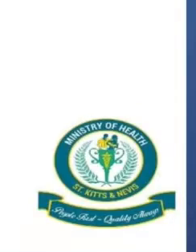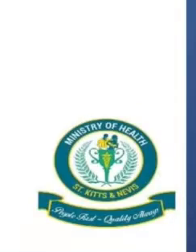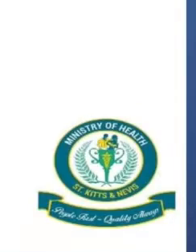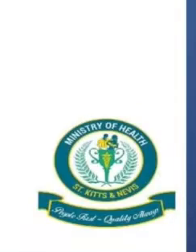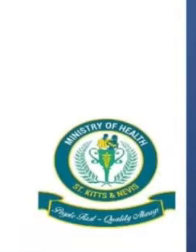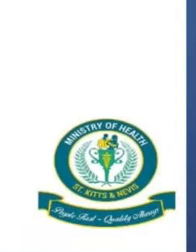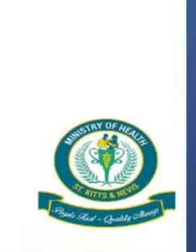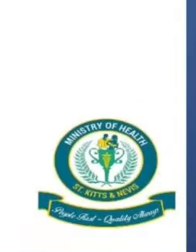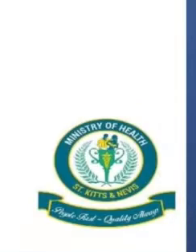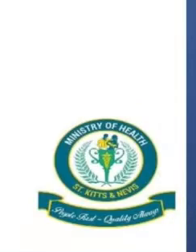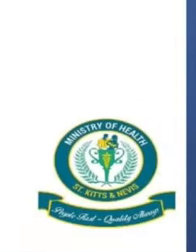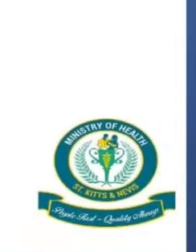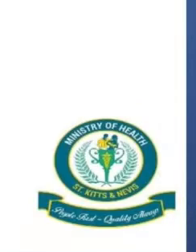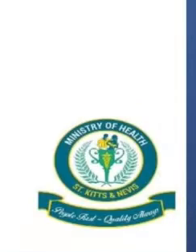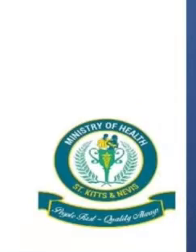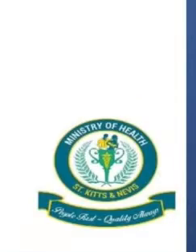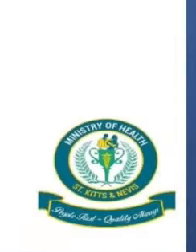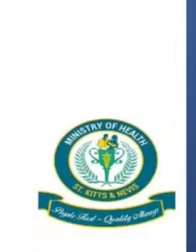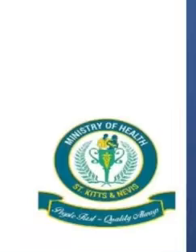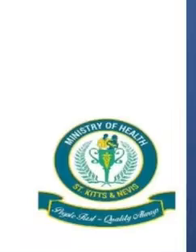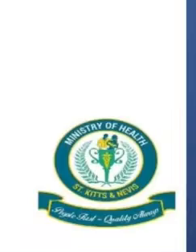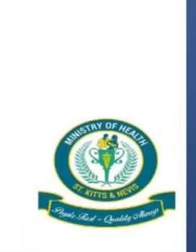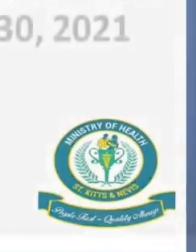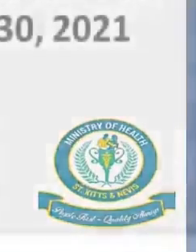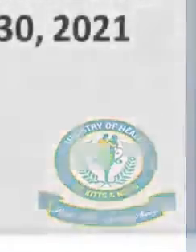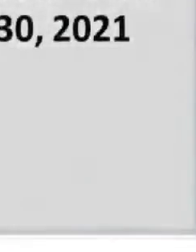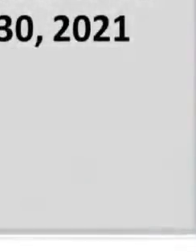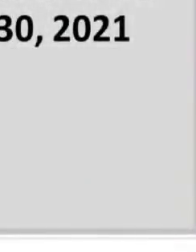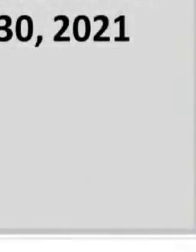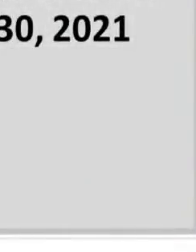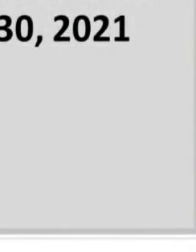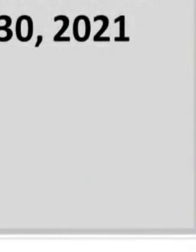the outbreak is concentrated.